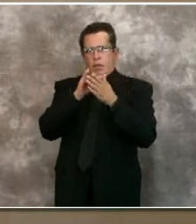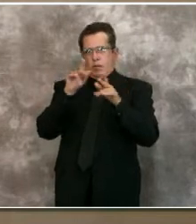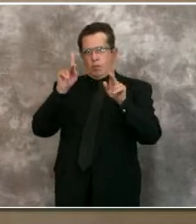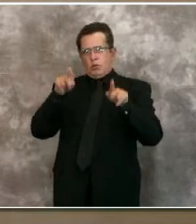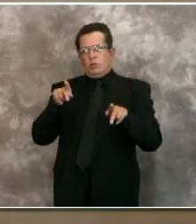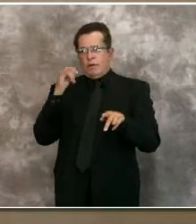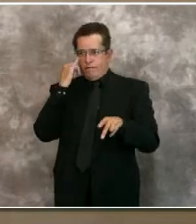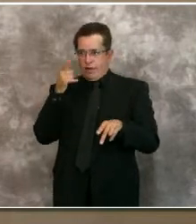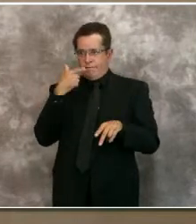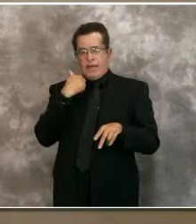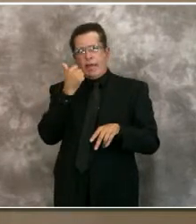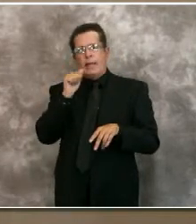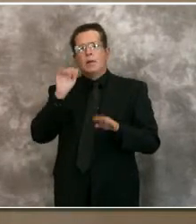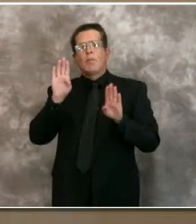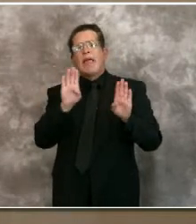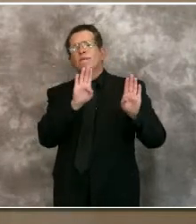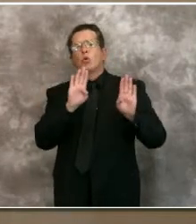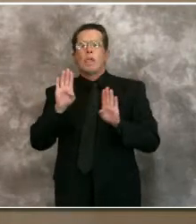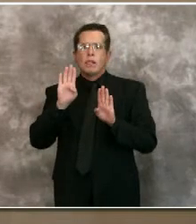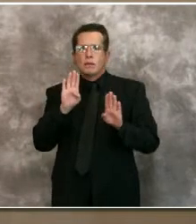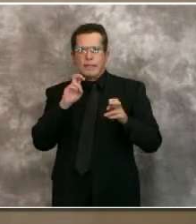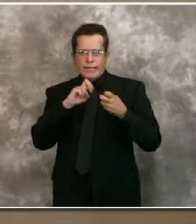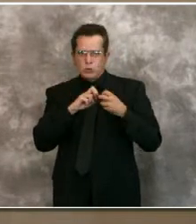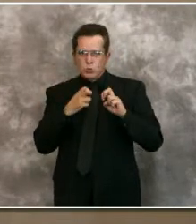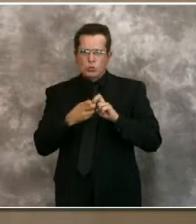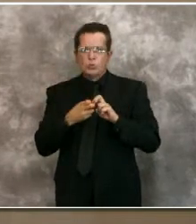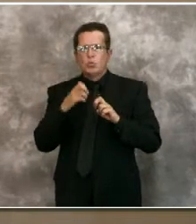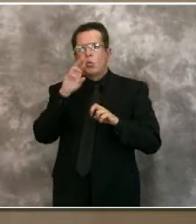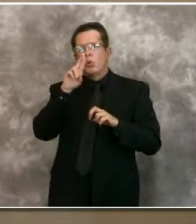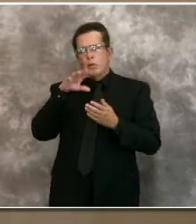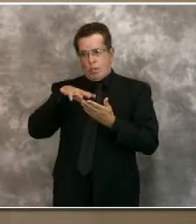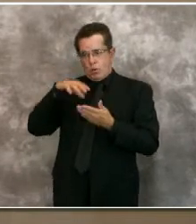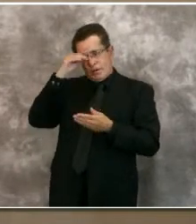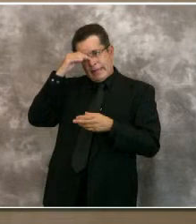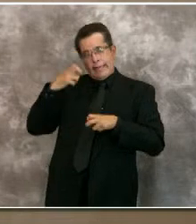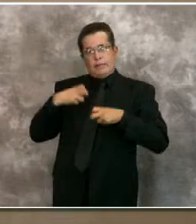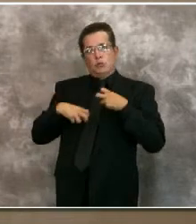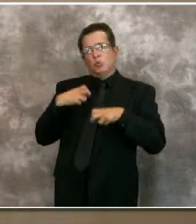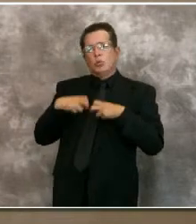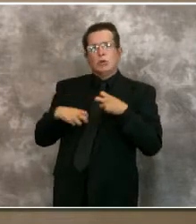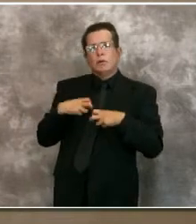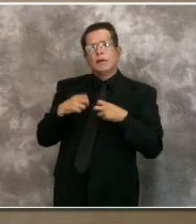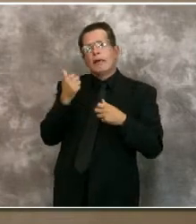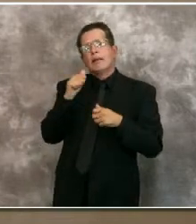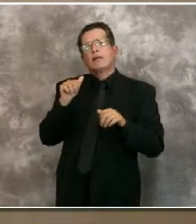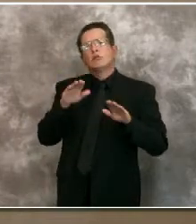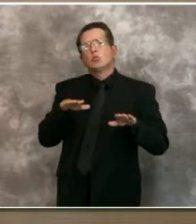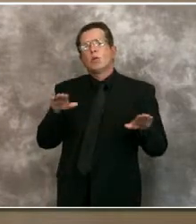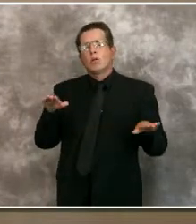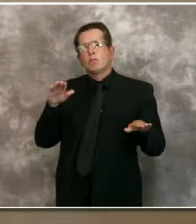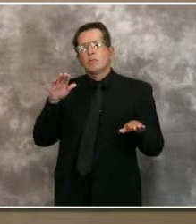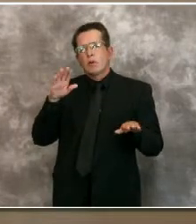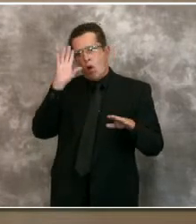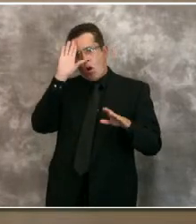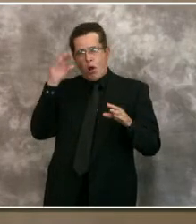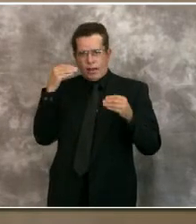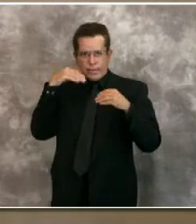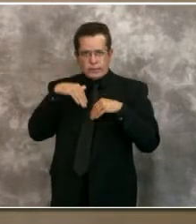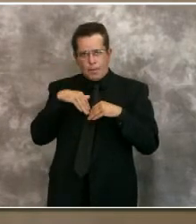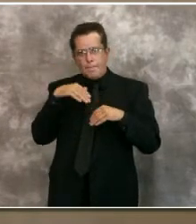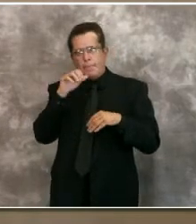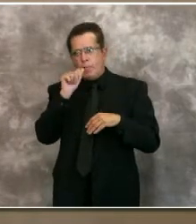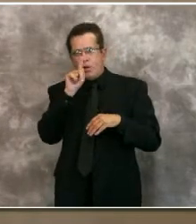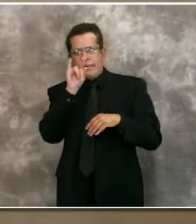behavioral issues and learning issues, particularly kids that are autistic,